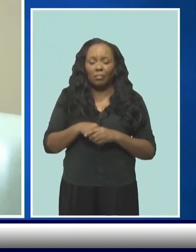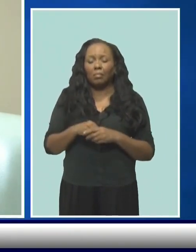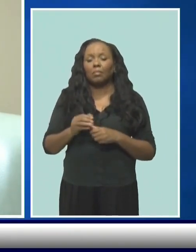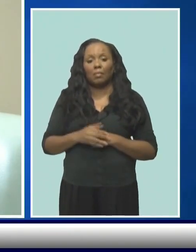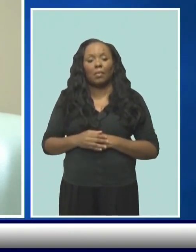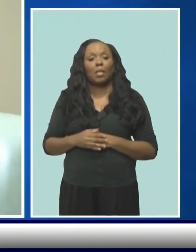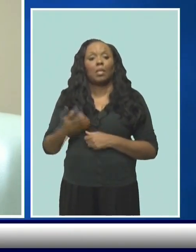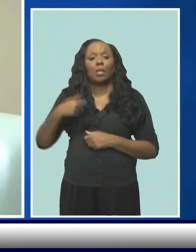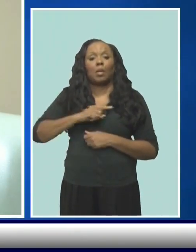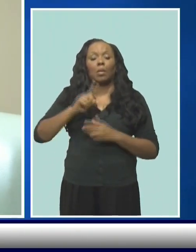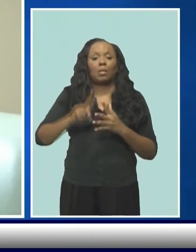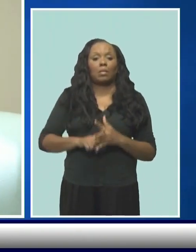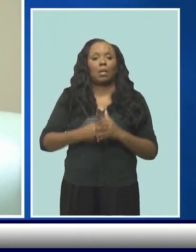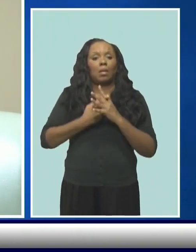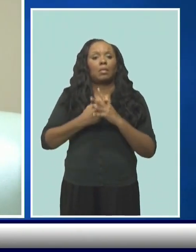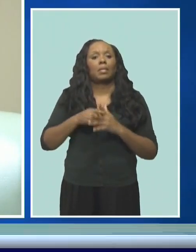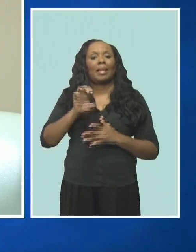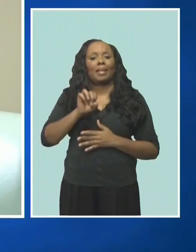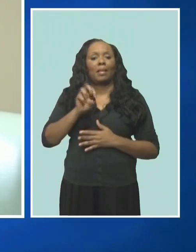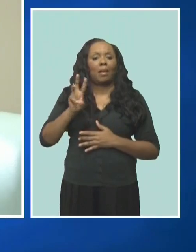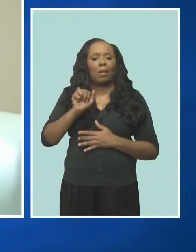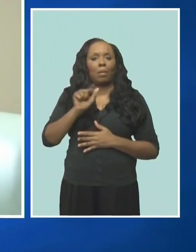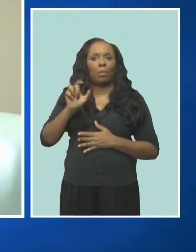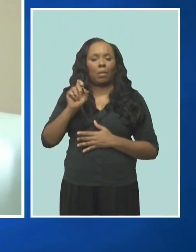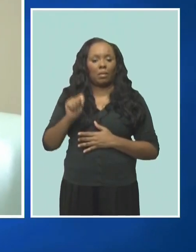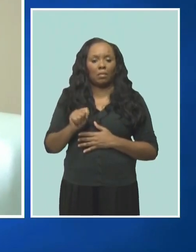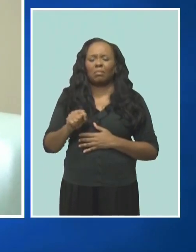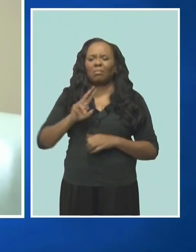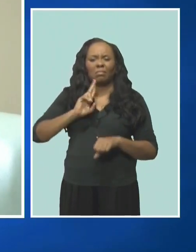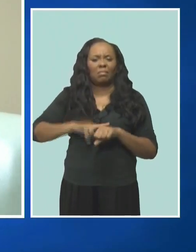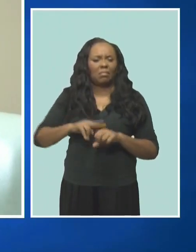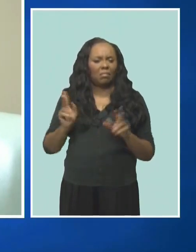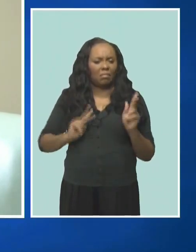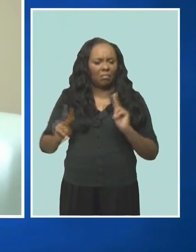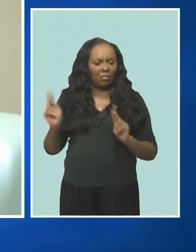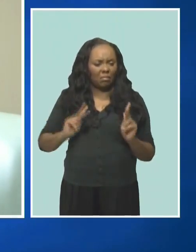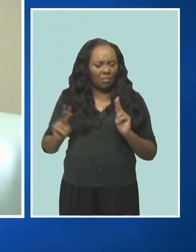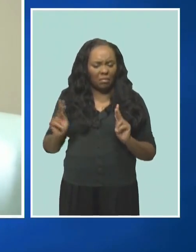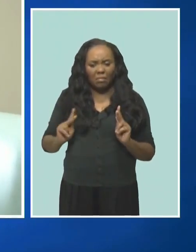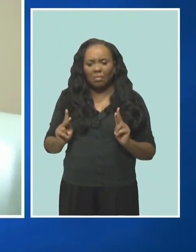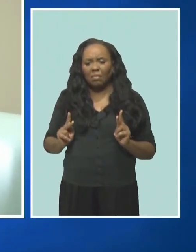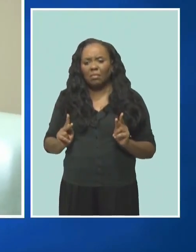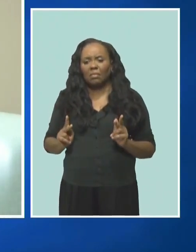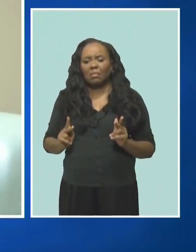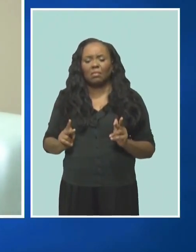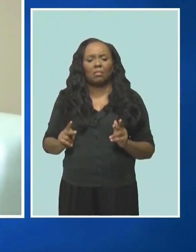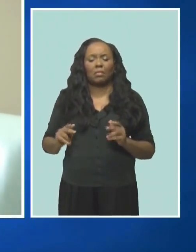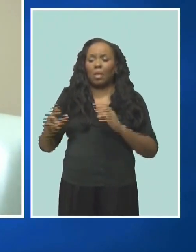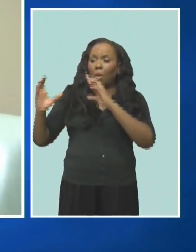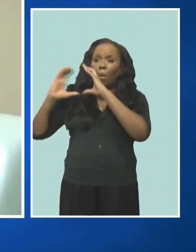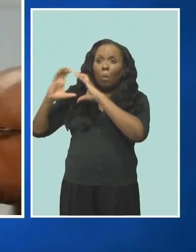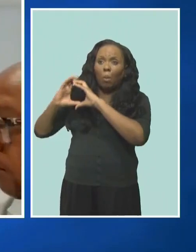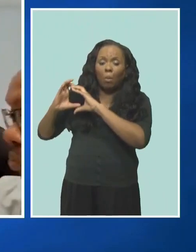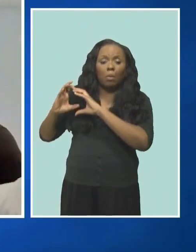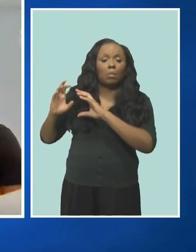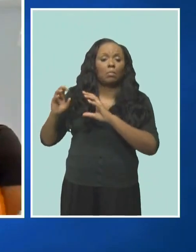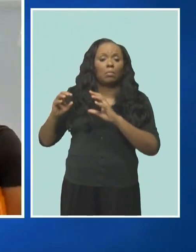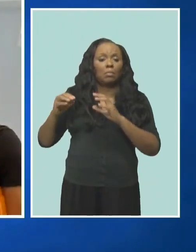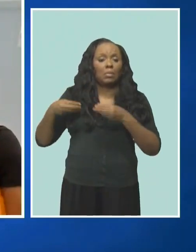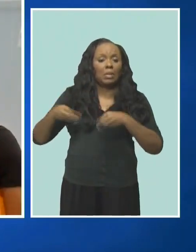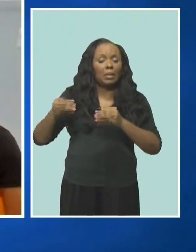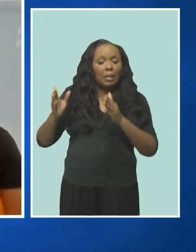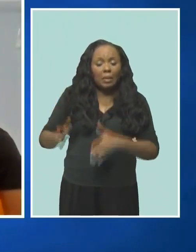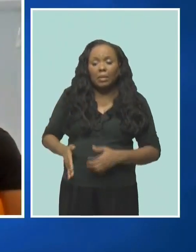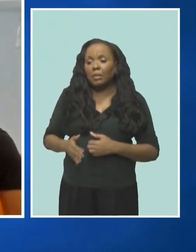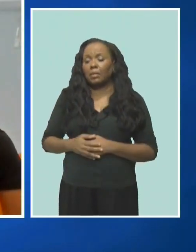mobile wallet offers ordinary people, the coconut vendor, the taxi driver, who